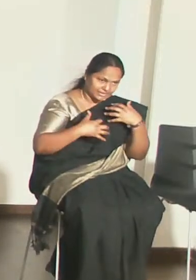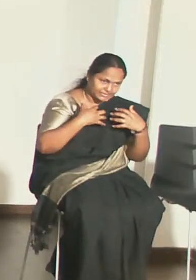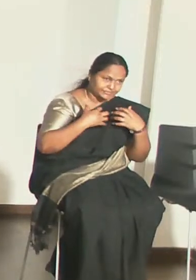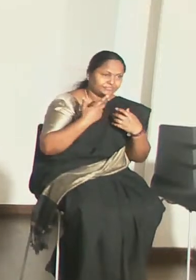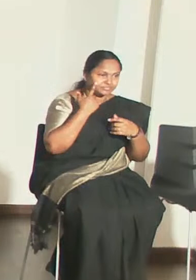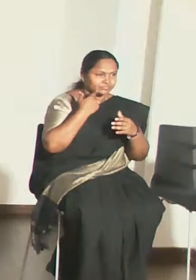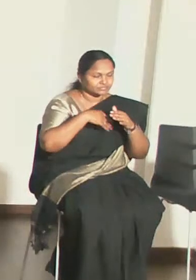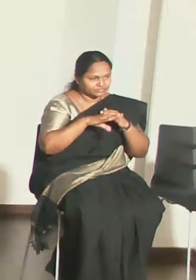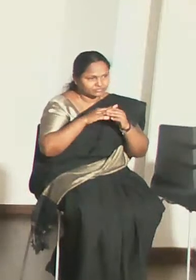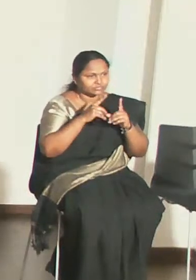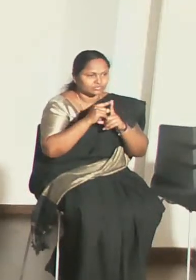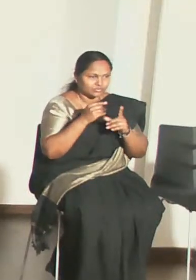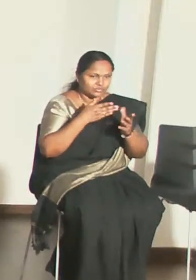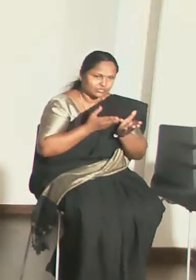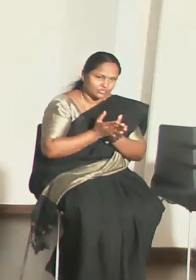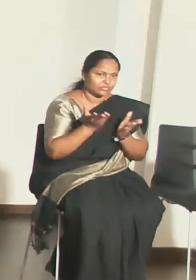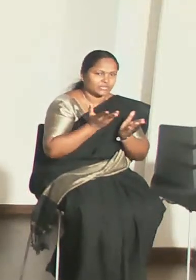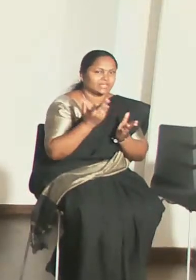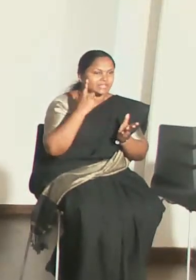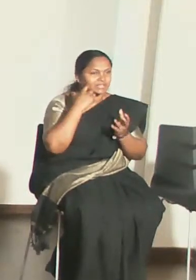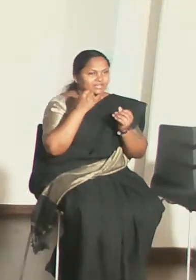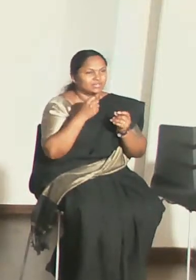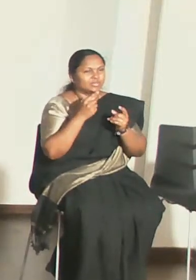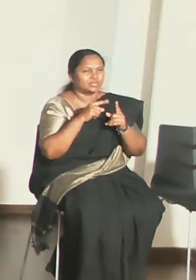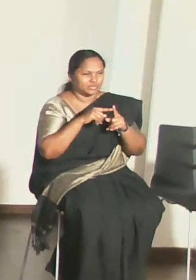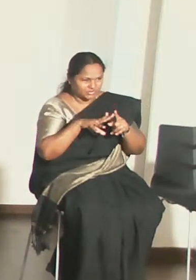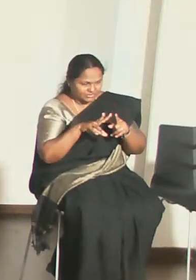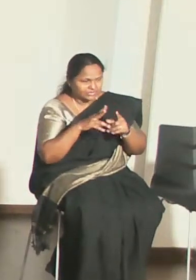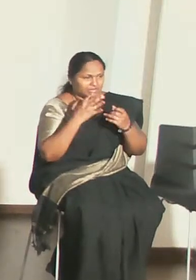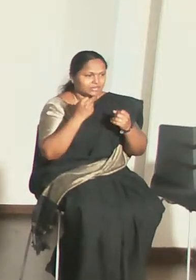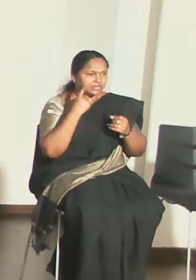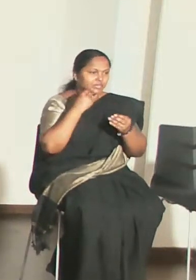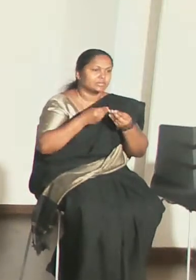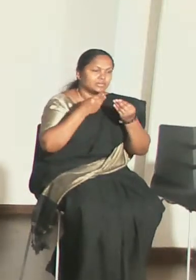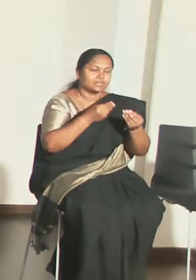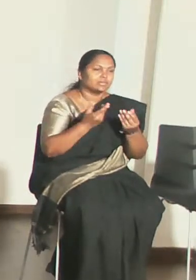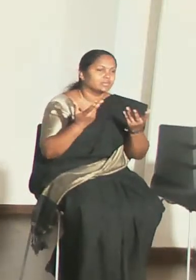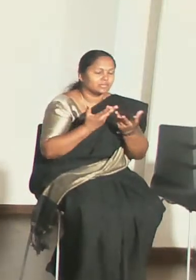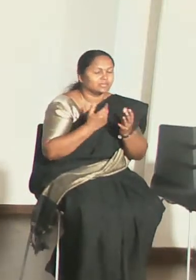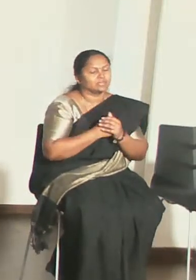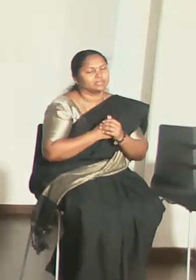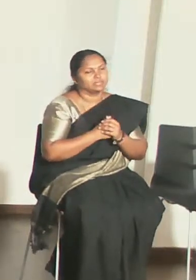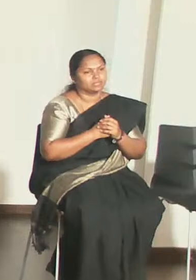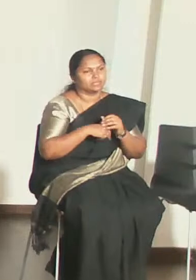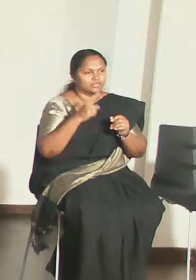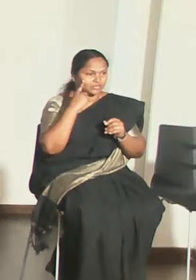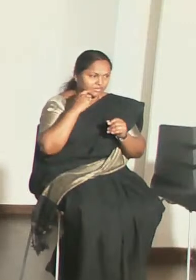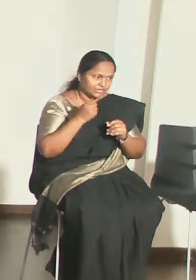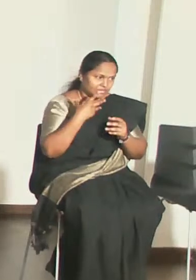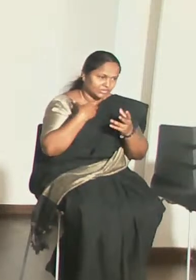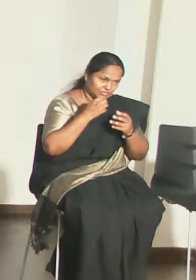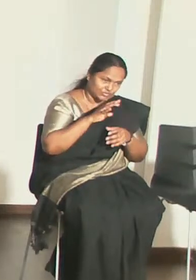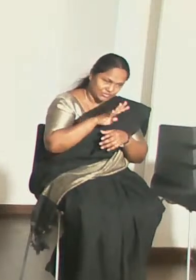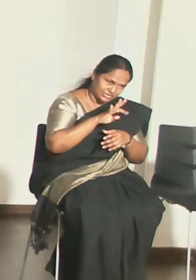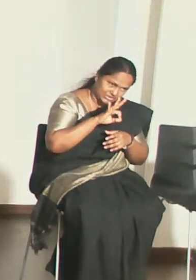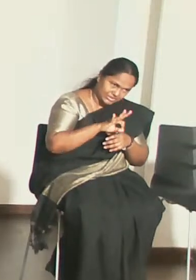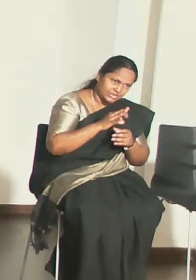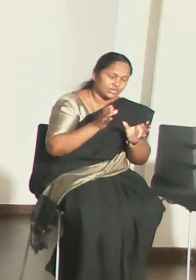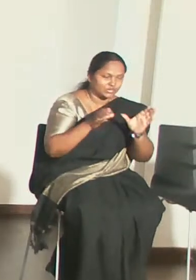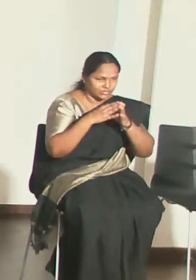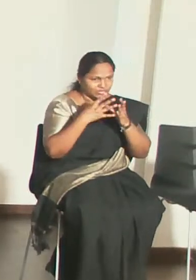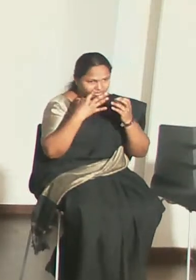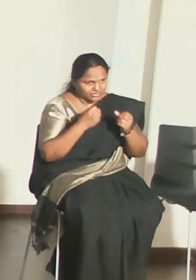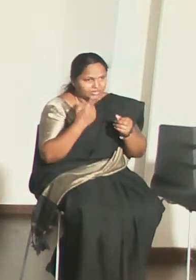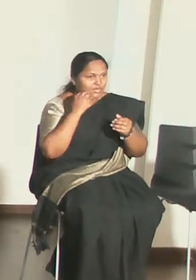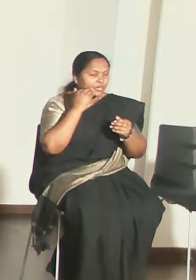been going through some of the newspaper articles that were produced when the 43 group, that is